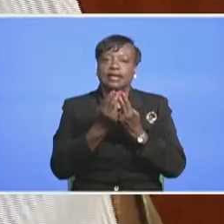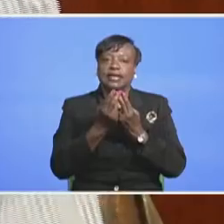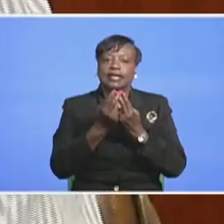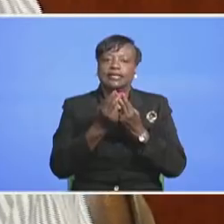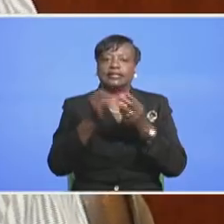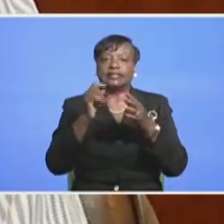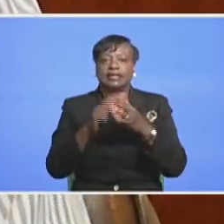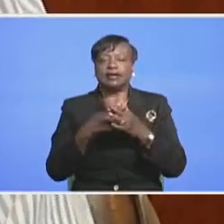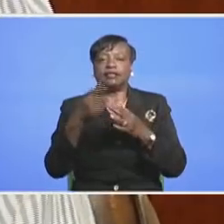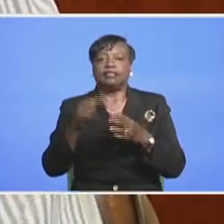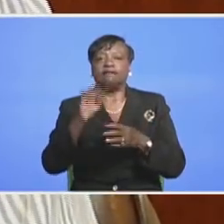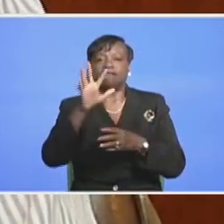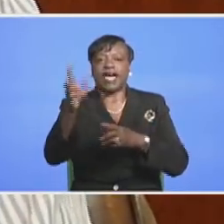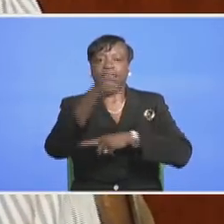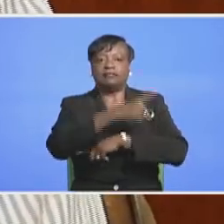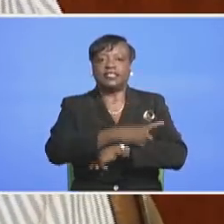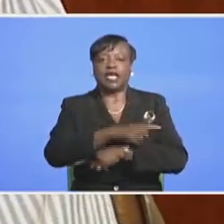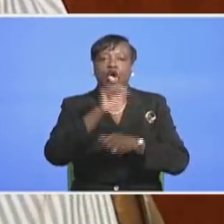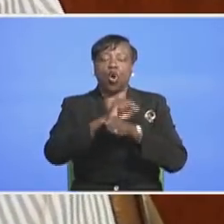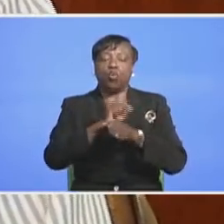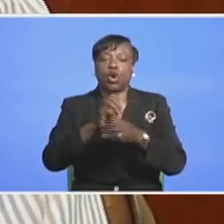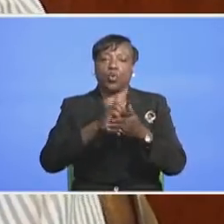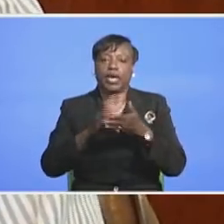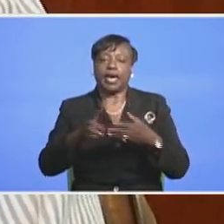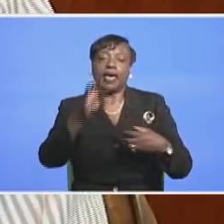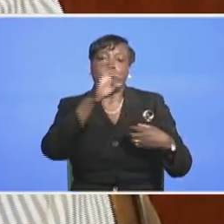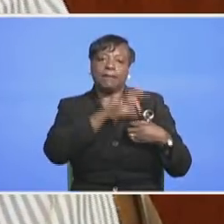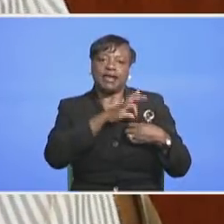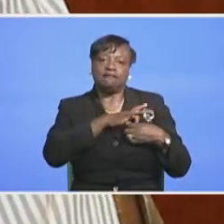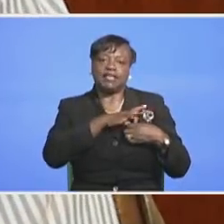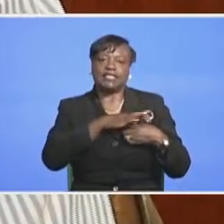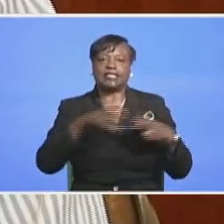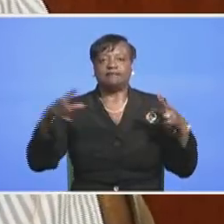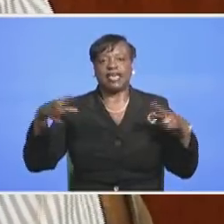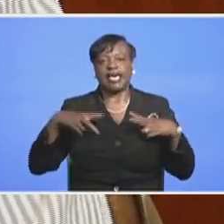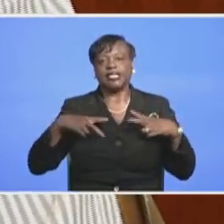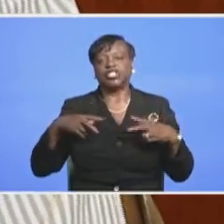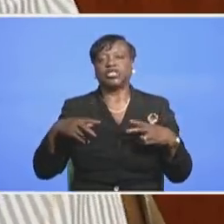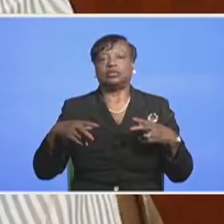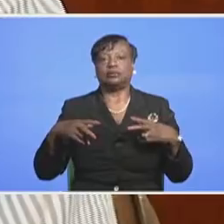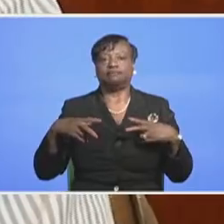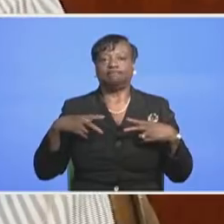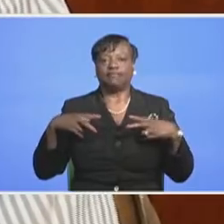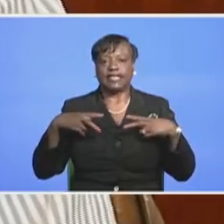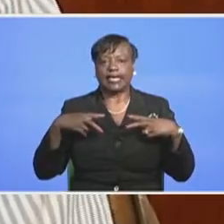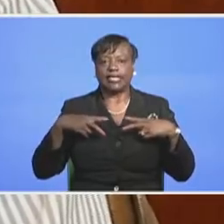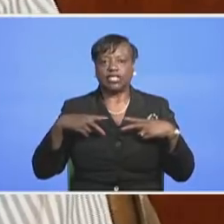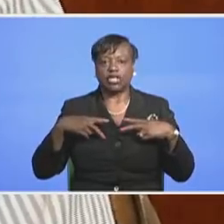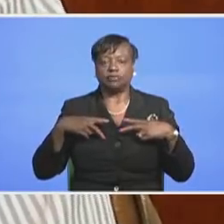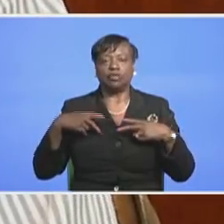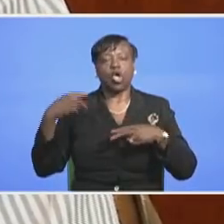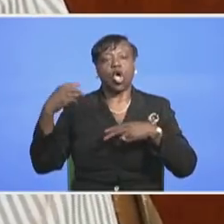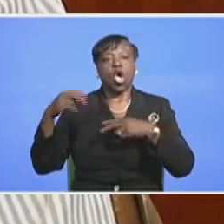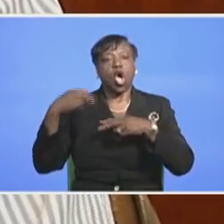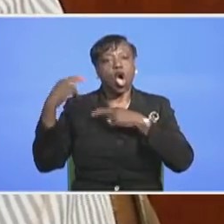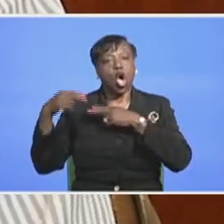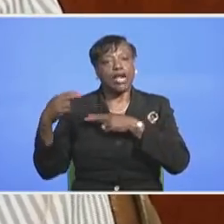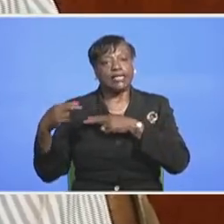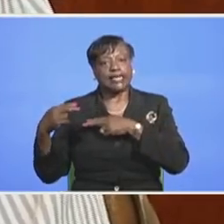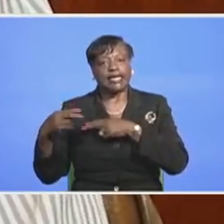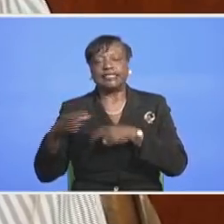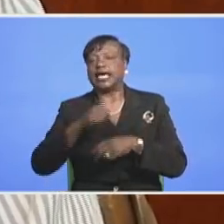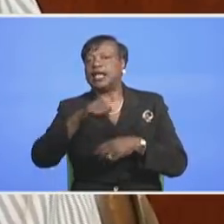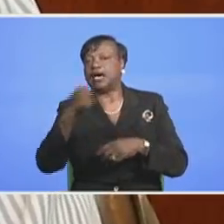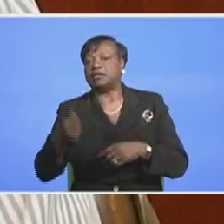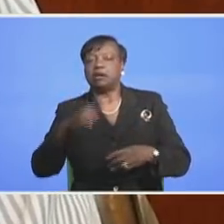40-hour. When you look at benefits that will be paid, vacation, holiday, and even for us, we have other benefits where persons get like